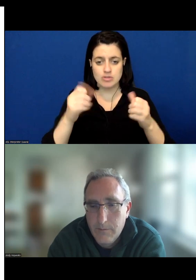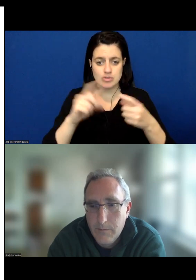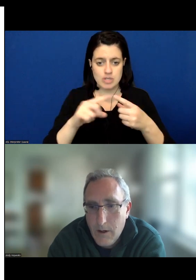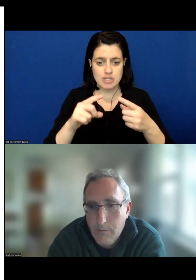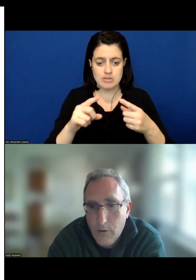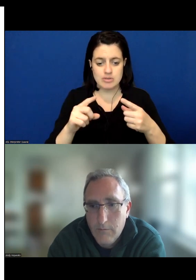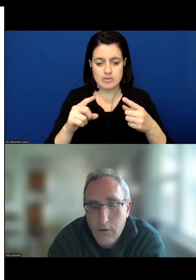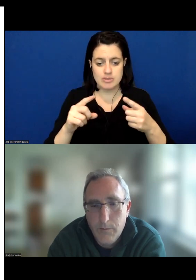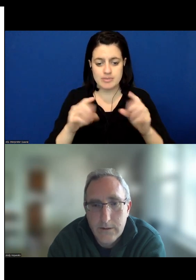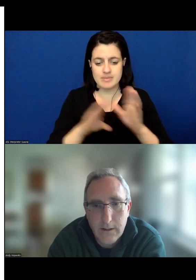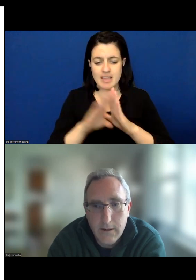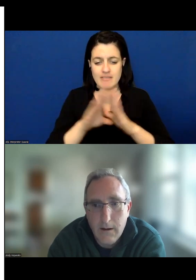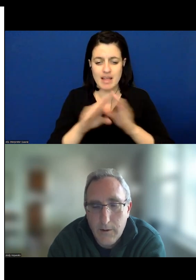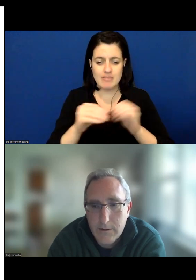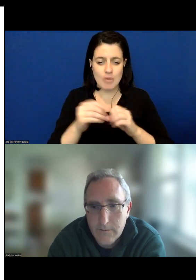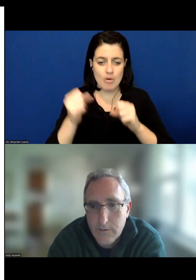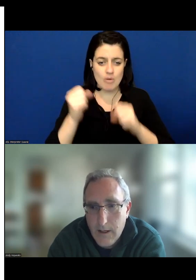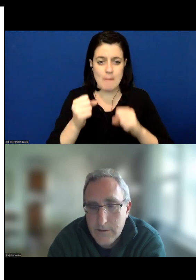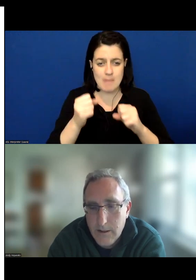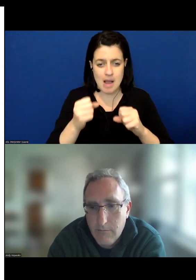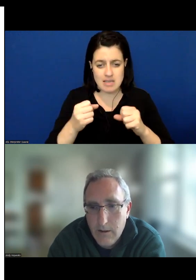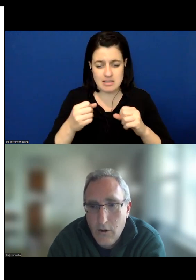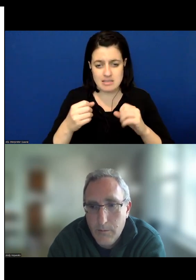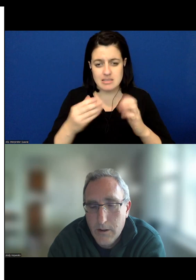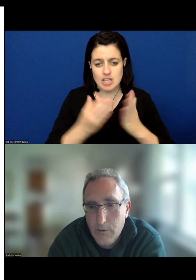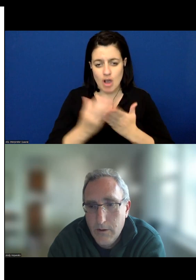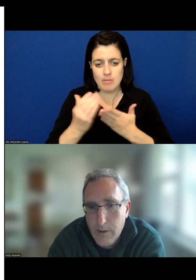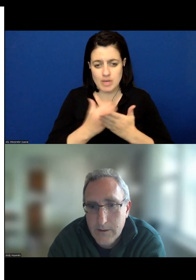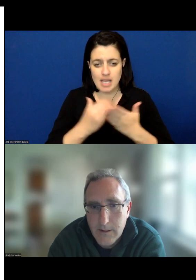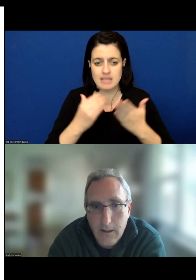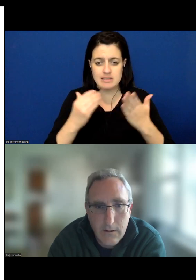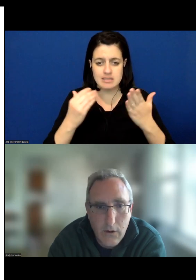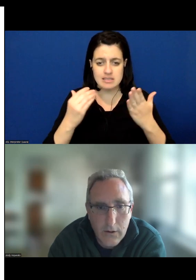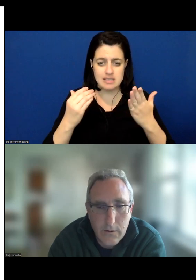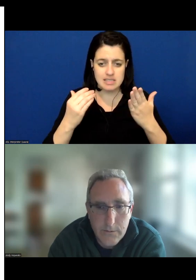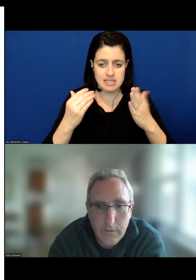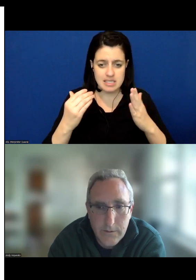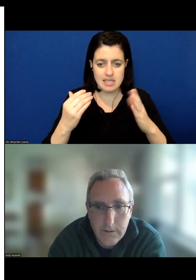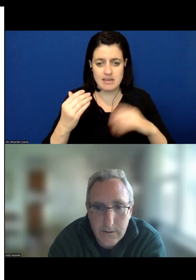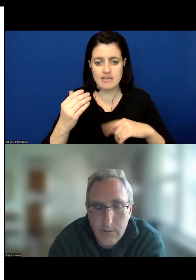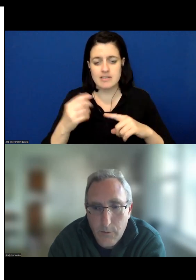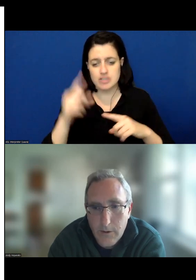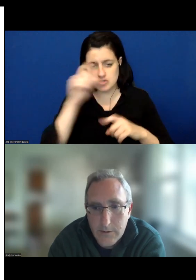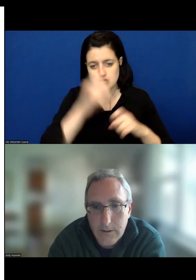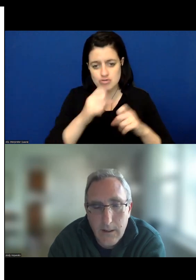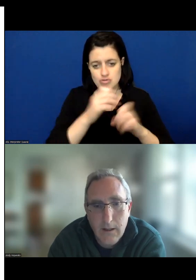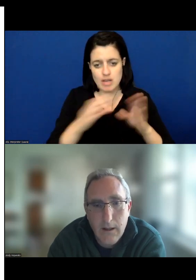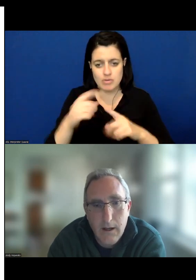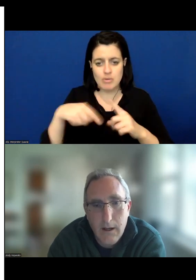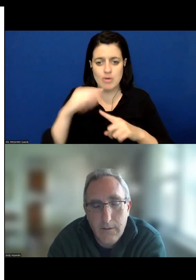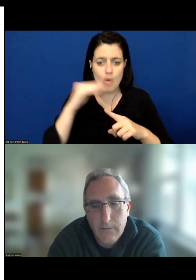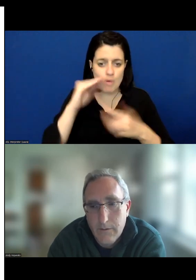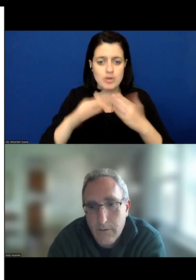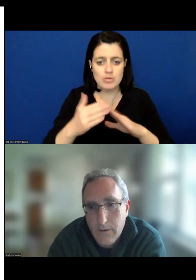develop a more robust and comprehensive strategy around home and community-based long-term services and supports,